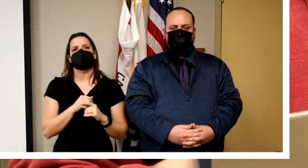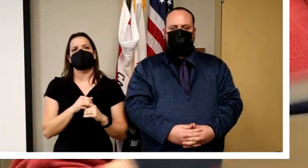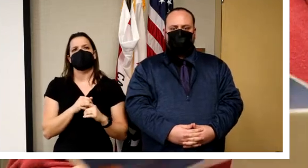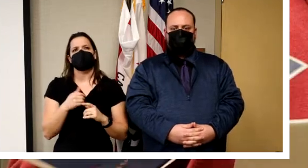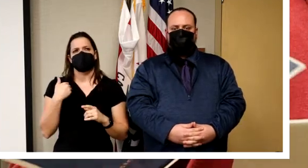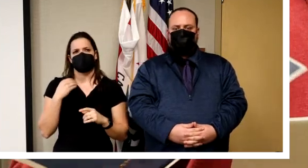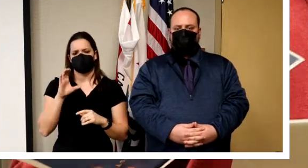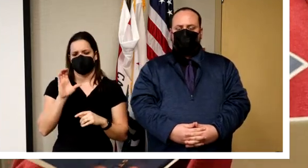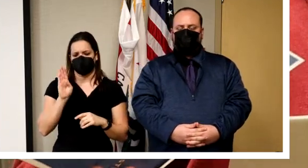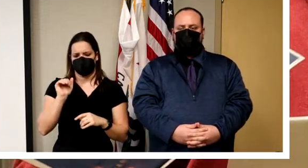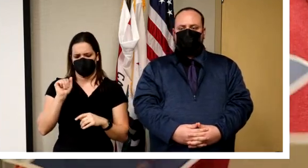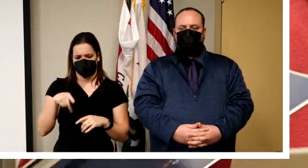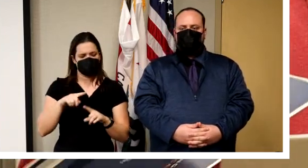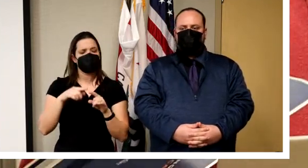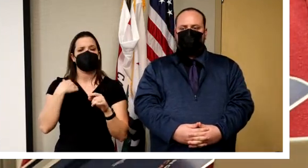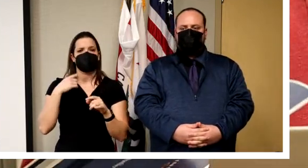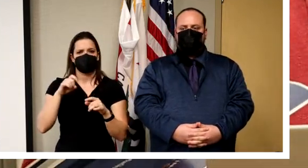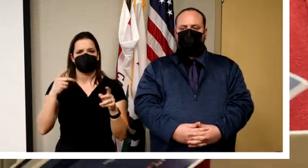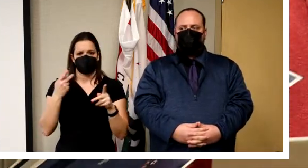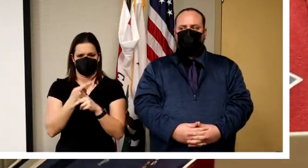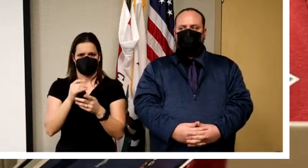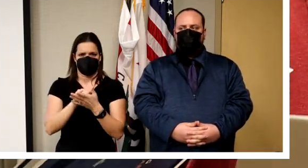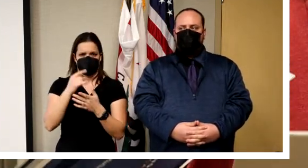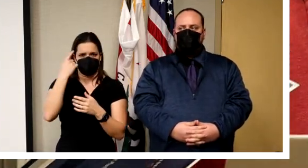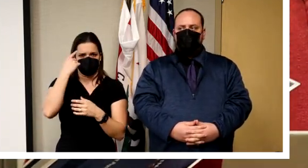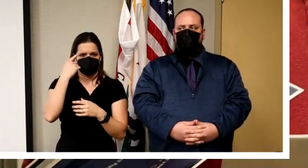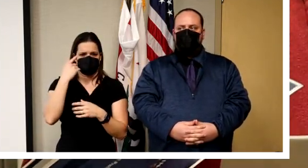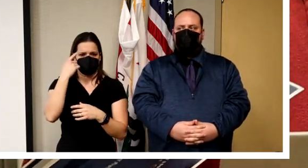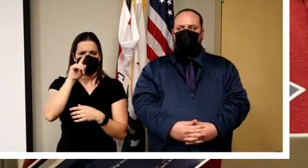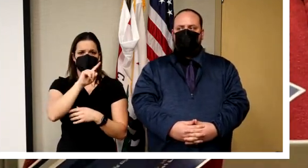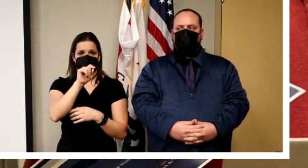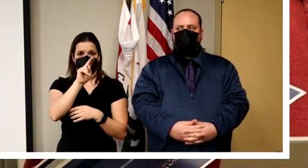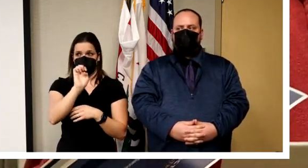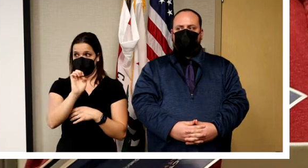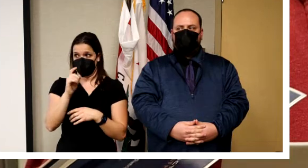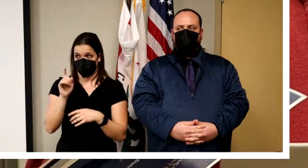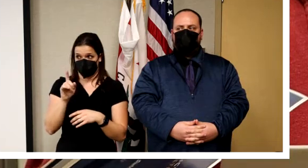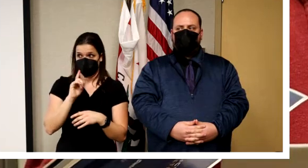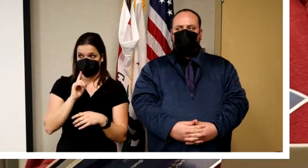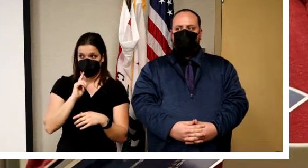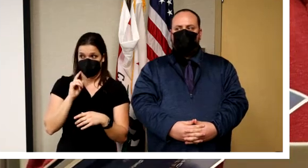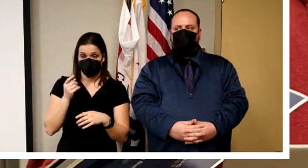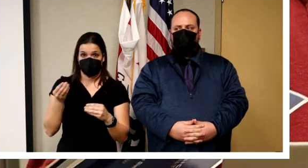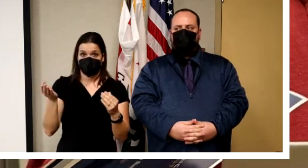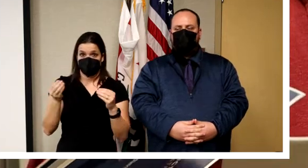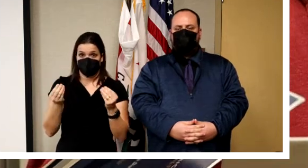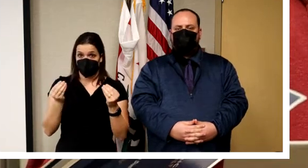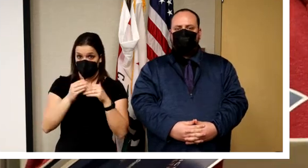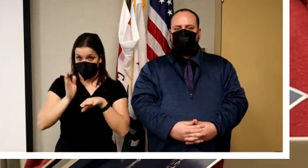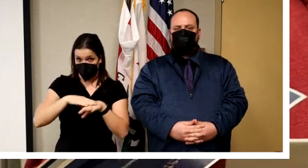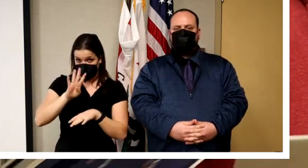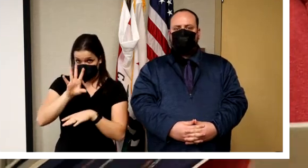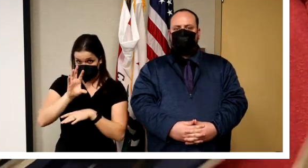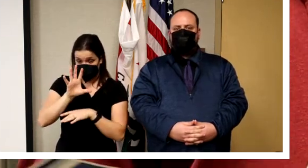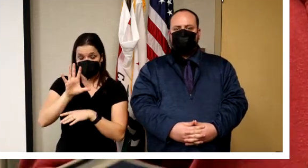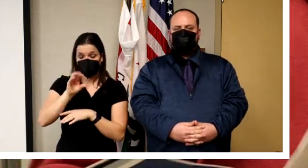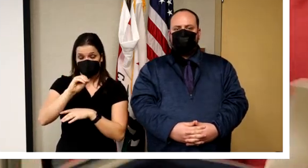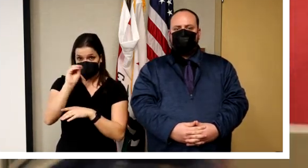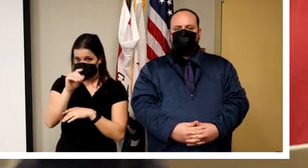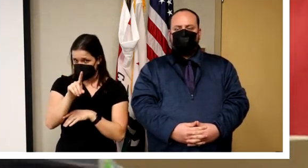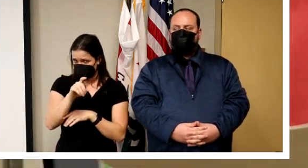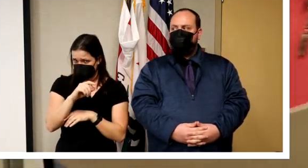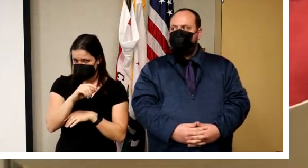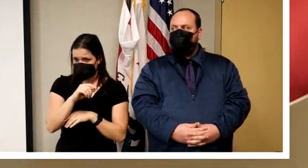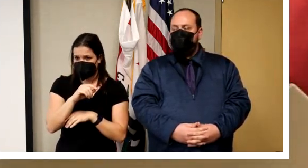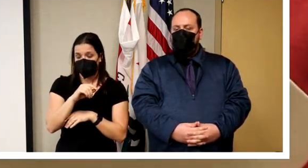have CVAP, but I would have to do that for you by zone. But you're pretty sure we're dealing with greater than 50%.